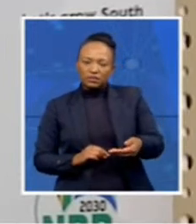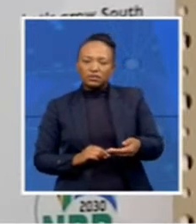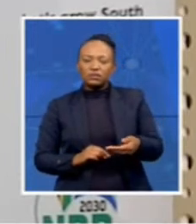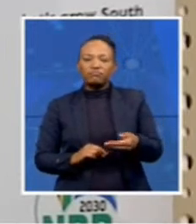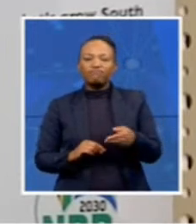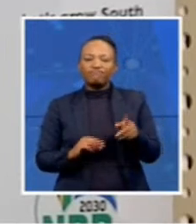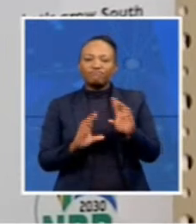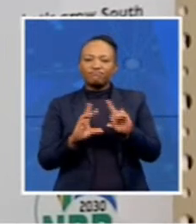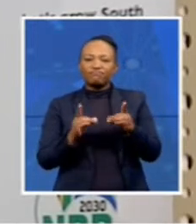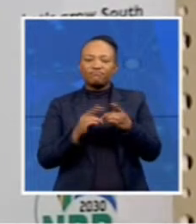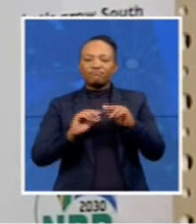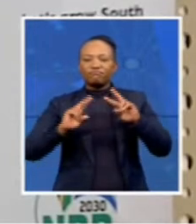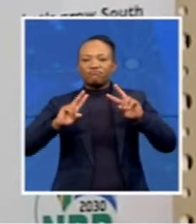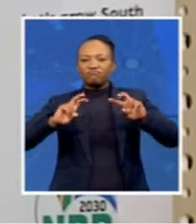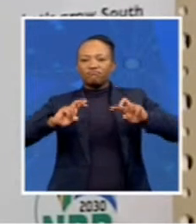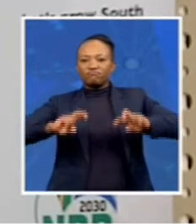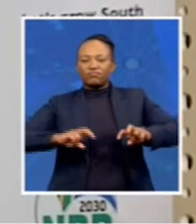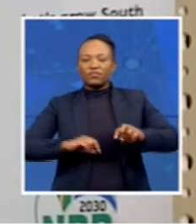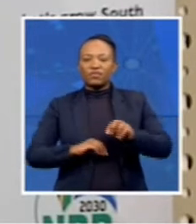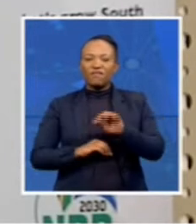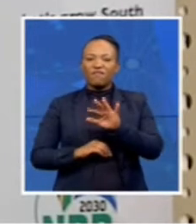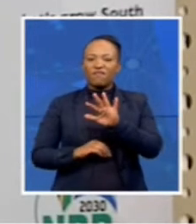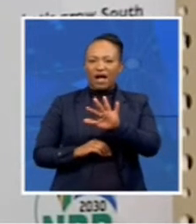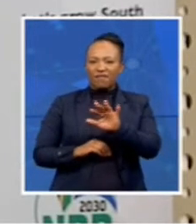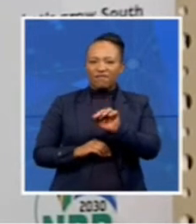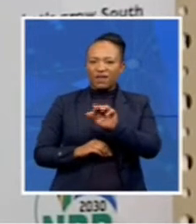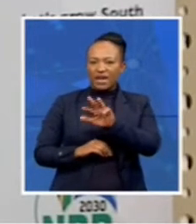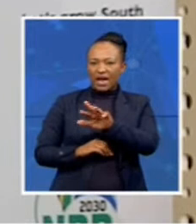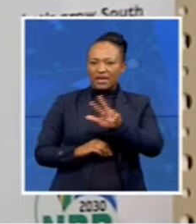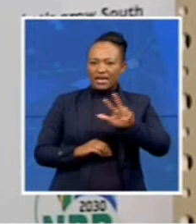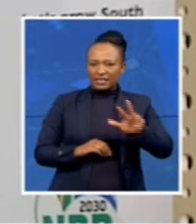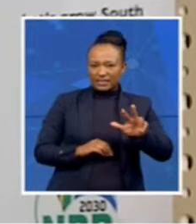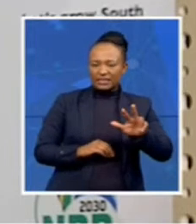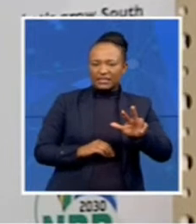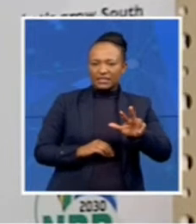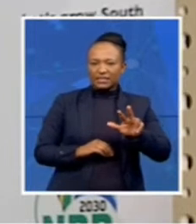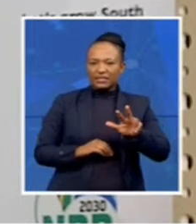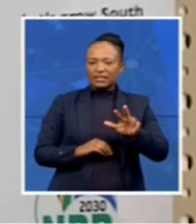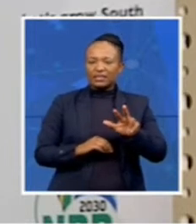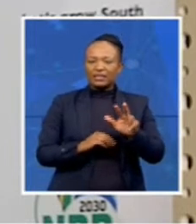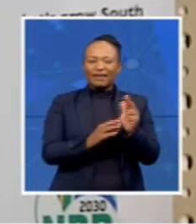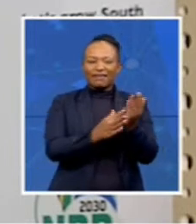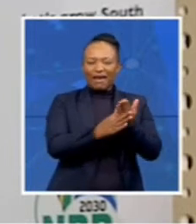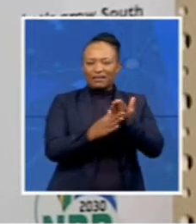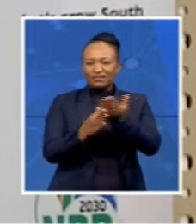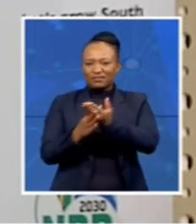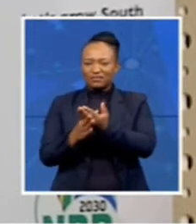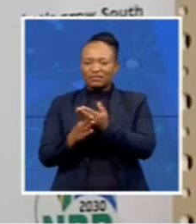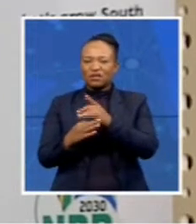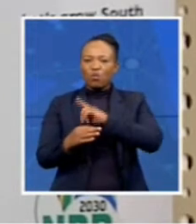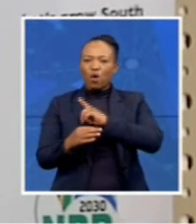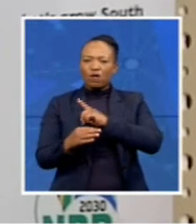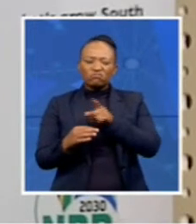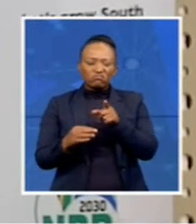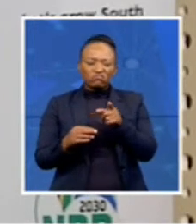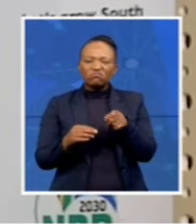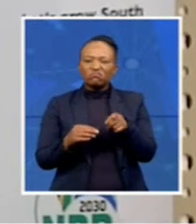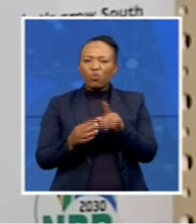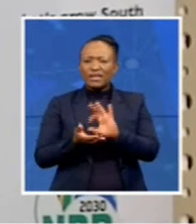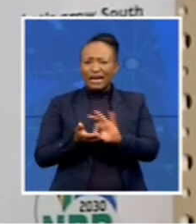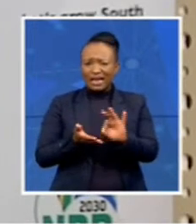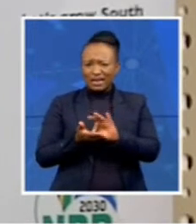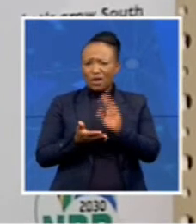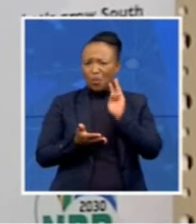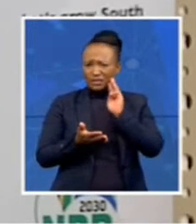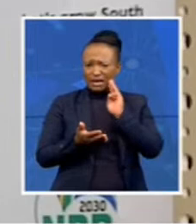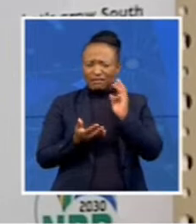598 cases related to wastewater treatment works, which were mainly as a result of complaints received from